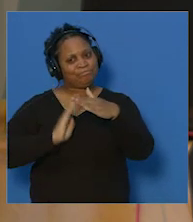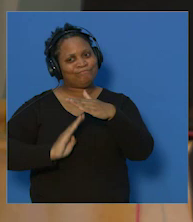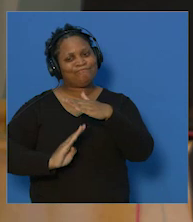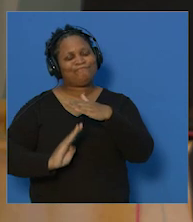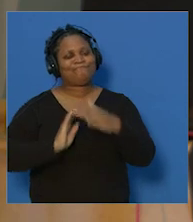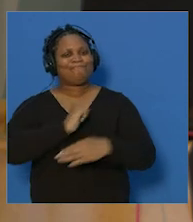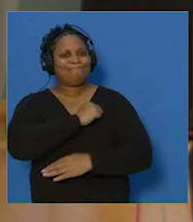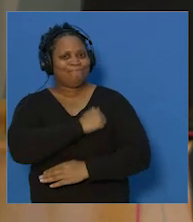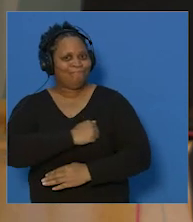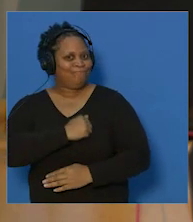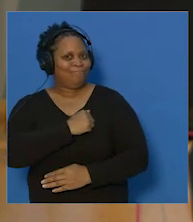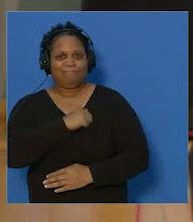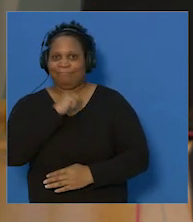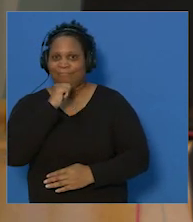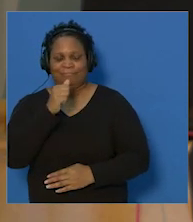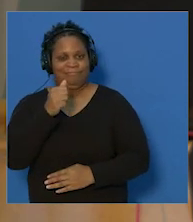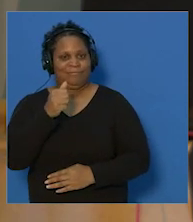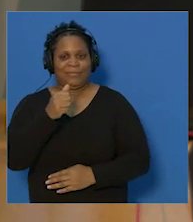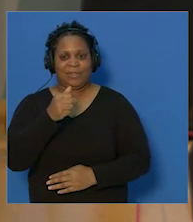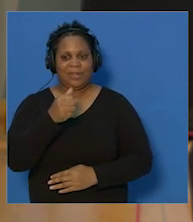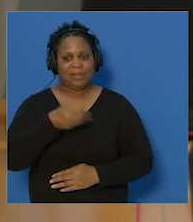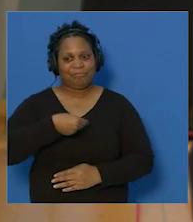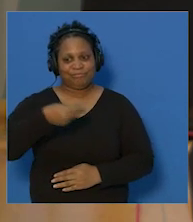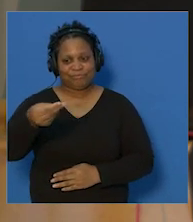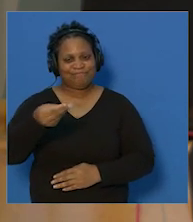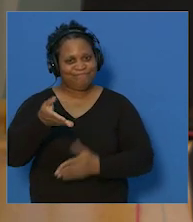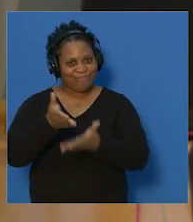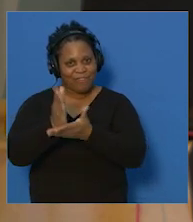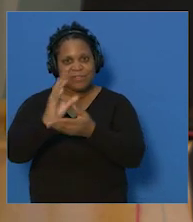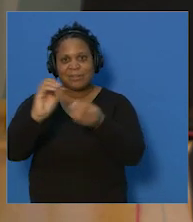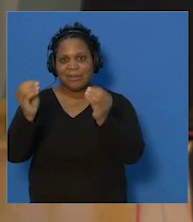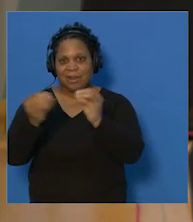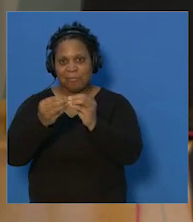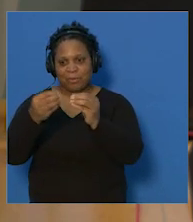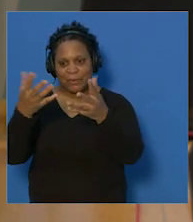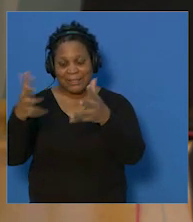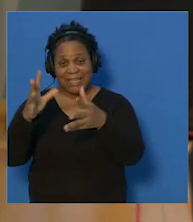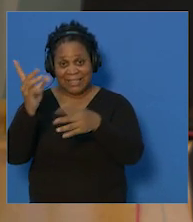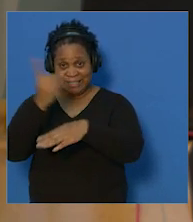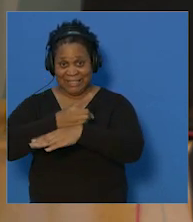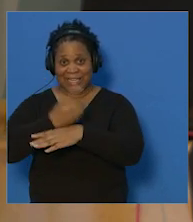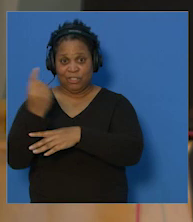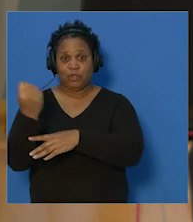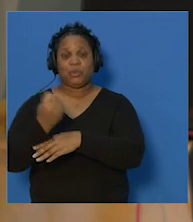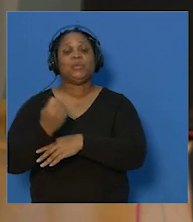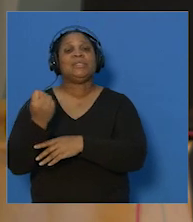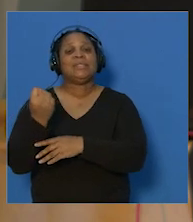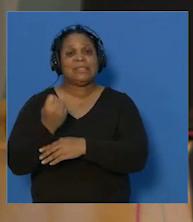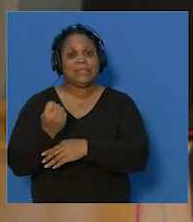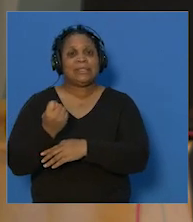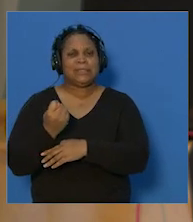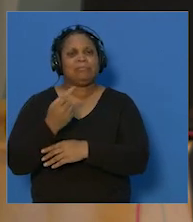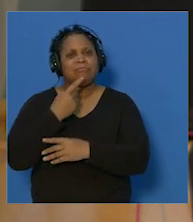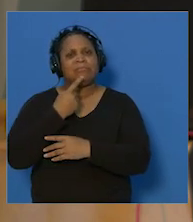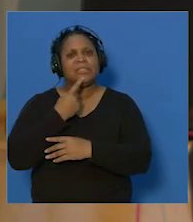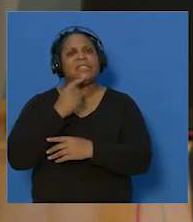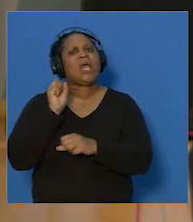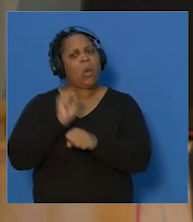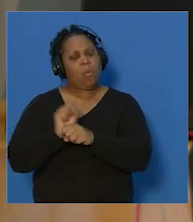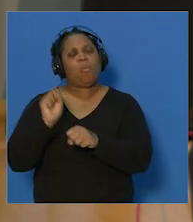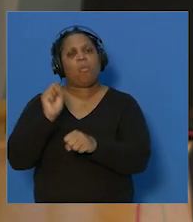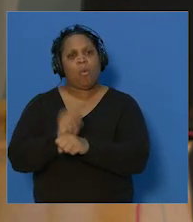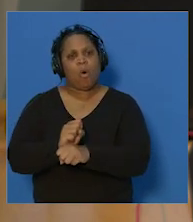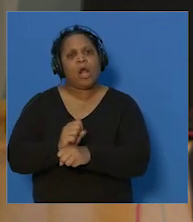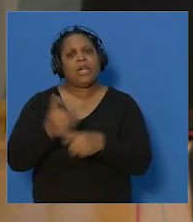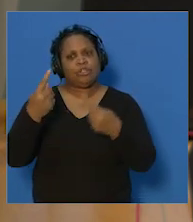apologized for not releasing the official numbers at the end of the day on Tuesday. And you said that you would work to get the daily